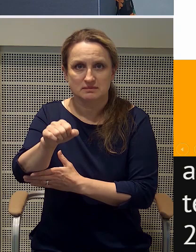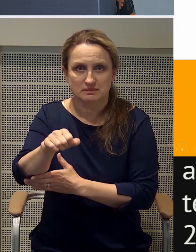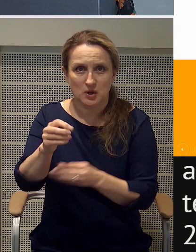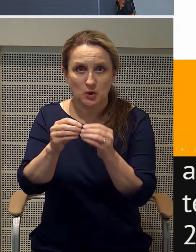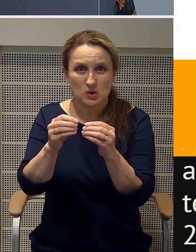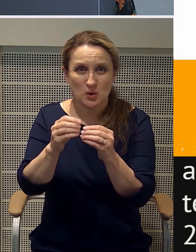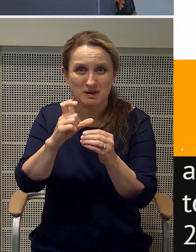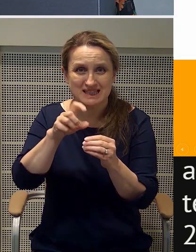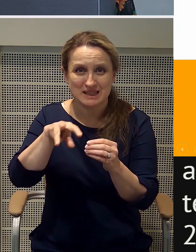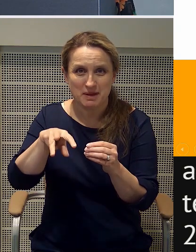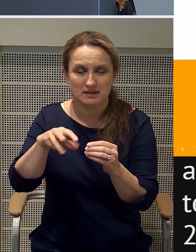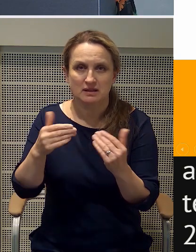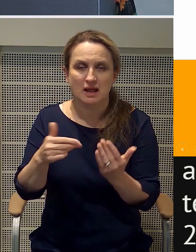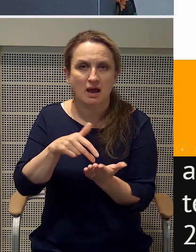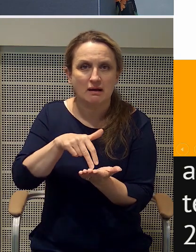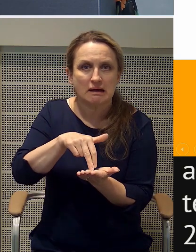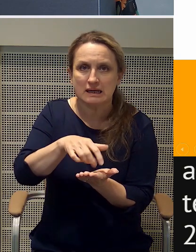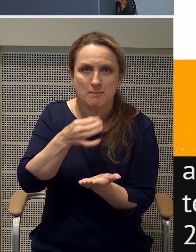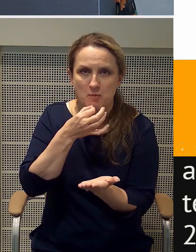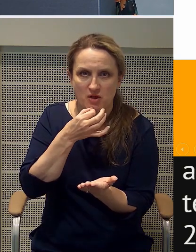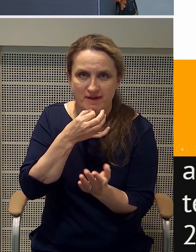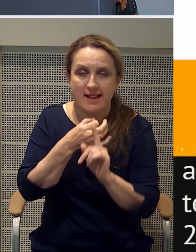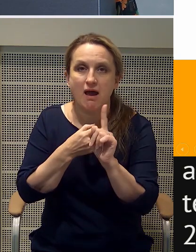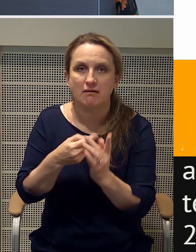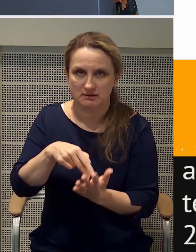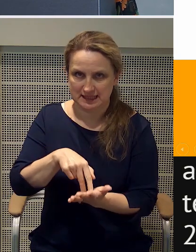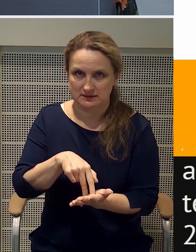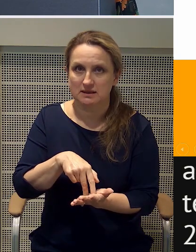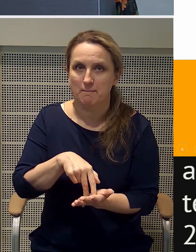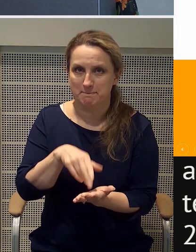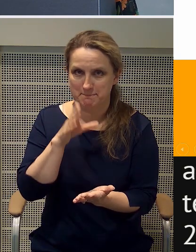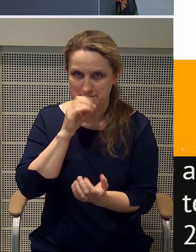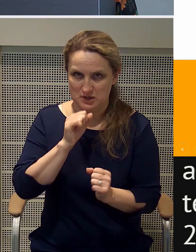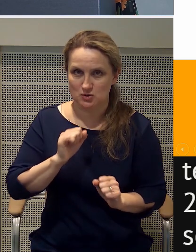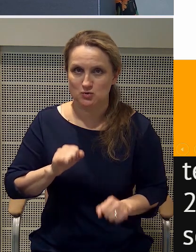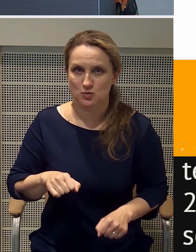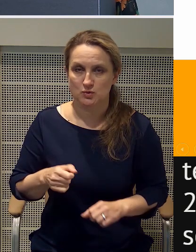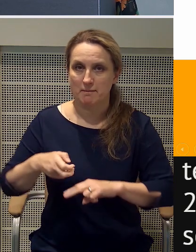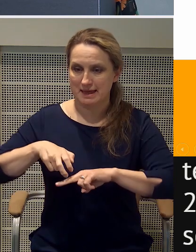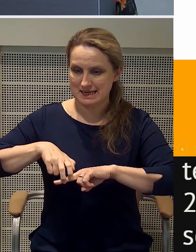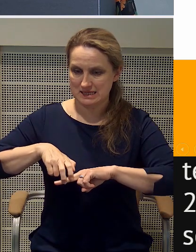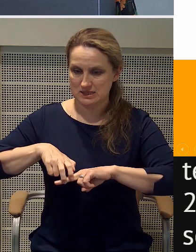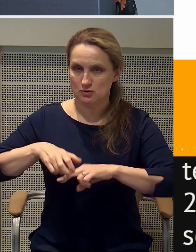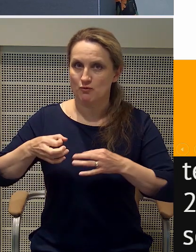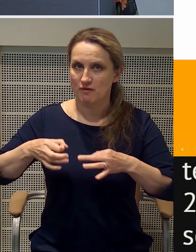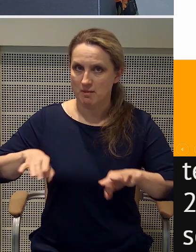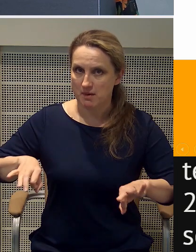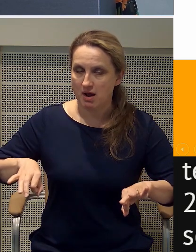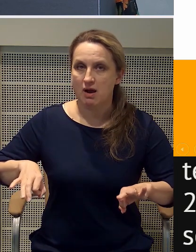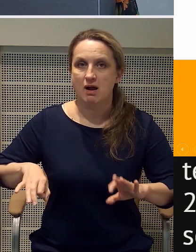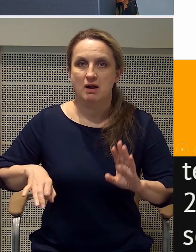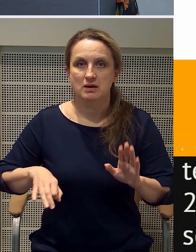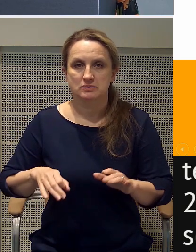at 25 years of age, he wasn't able even to lift his